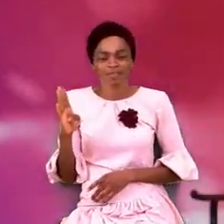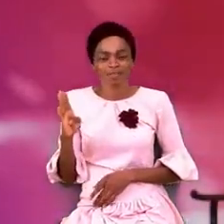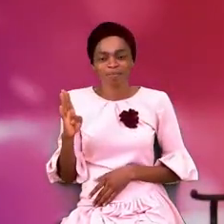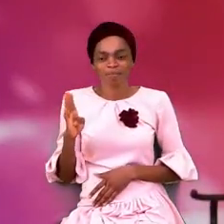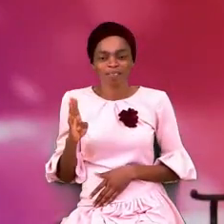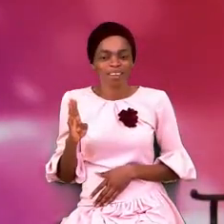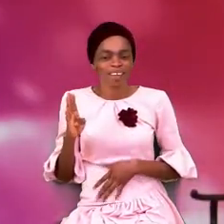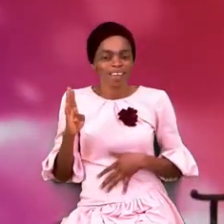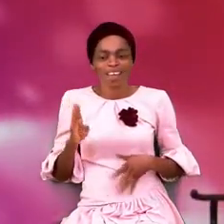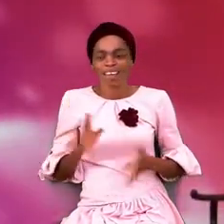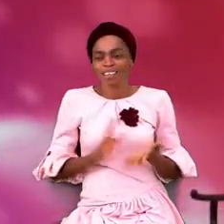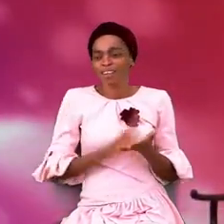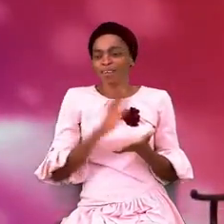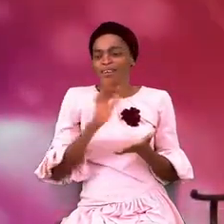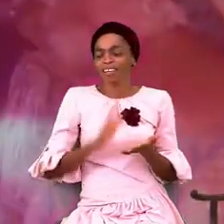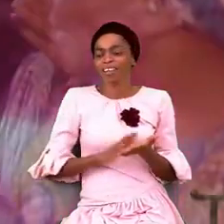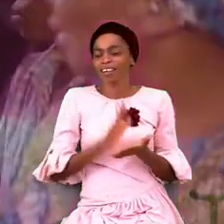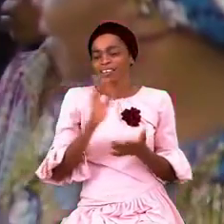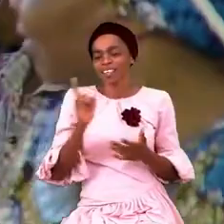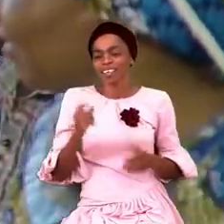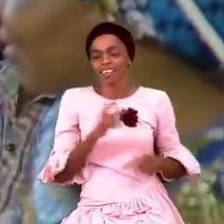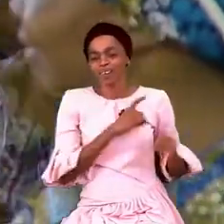Ebube diri Jehovah.